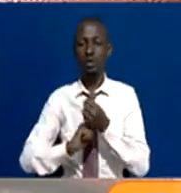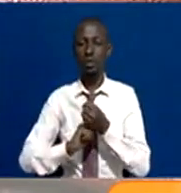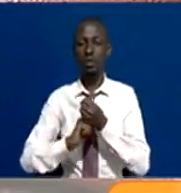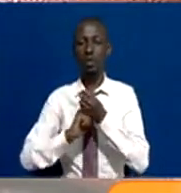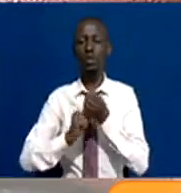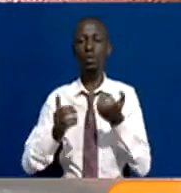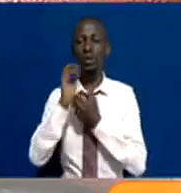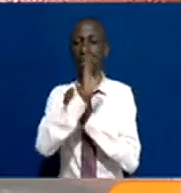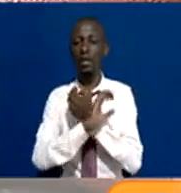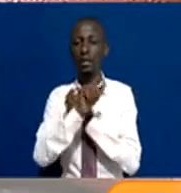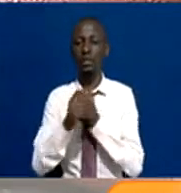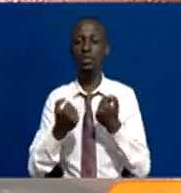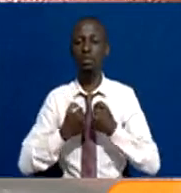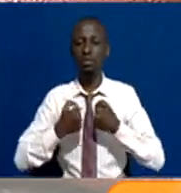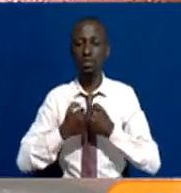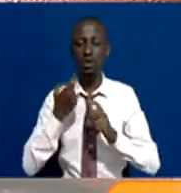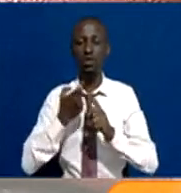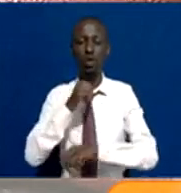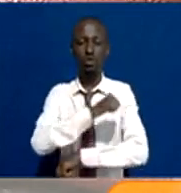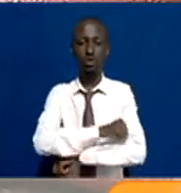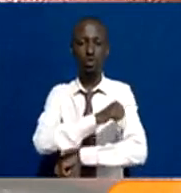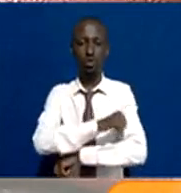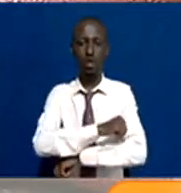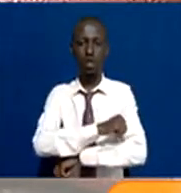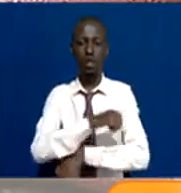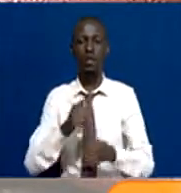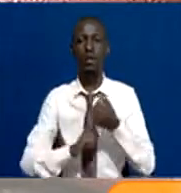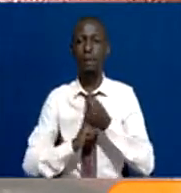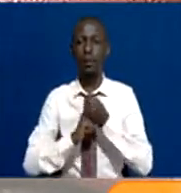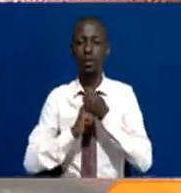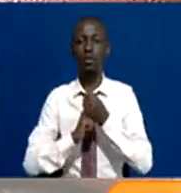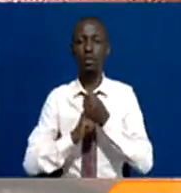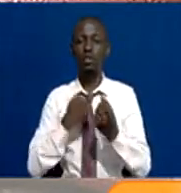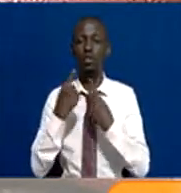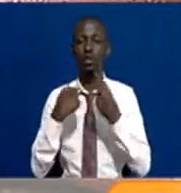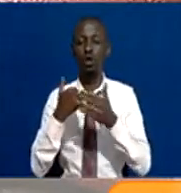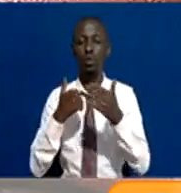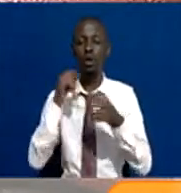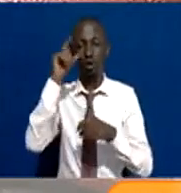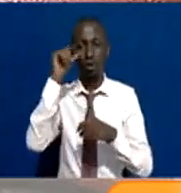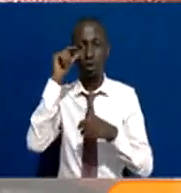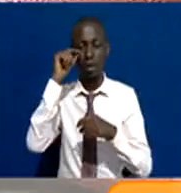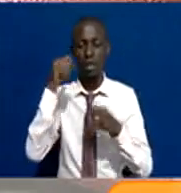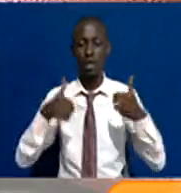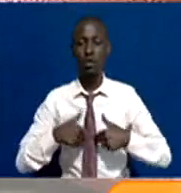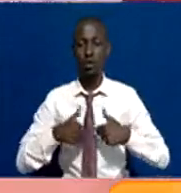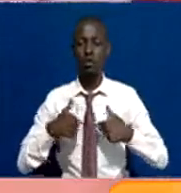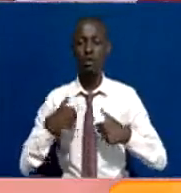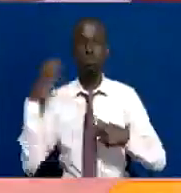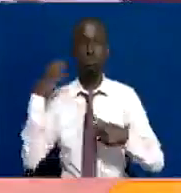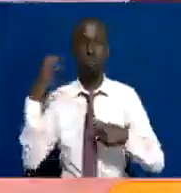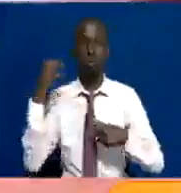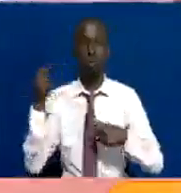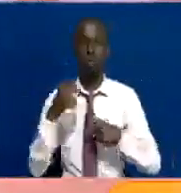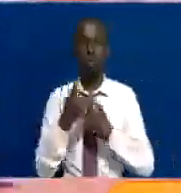by investing in it from the school level. Speaking ahead of the Mombasa Youth Championship to be held in December this year,